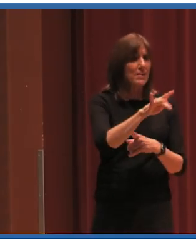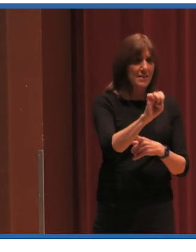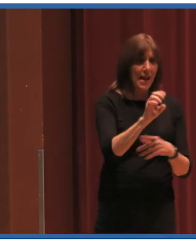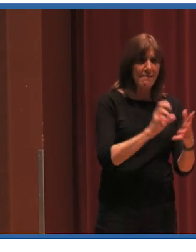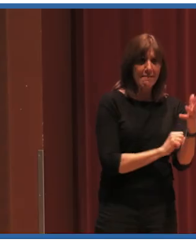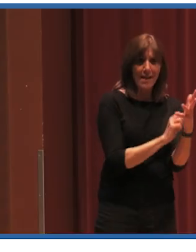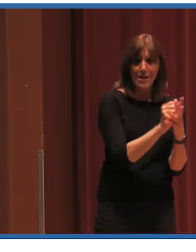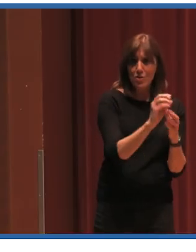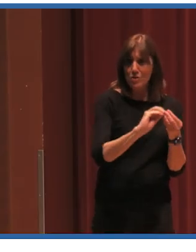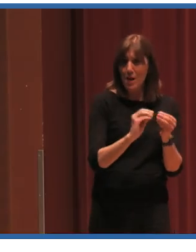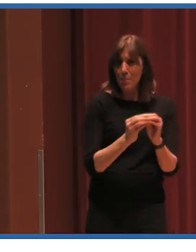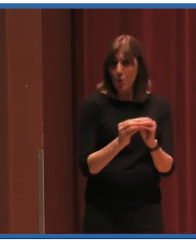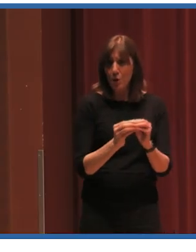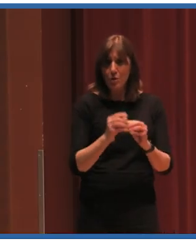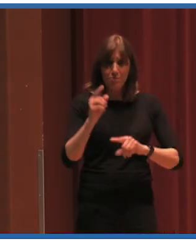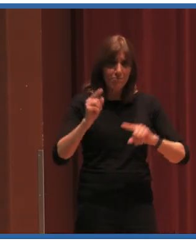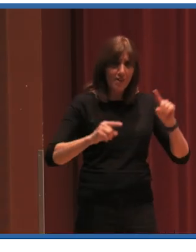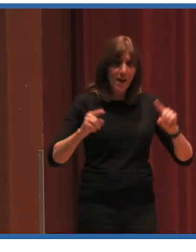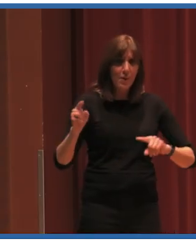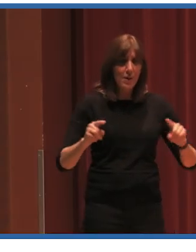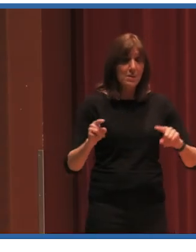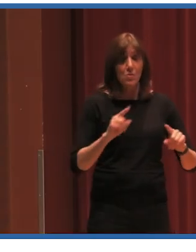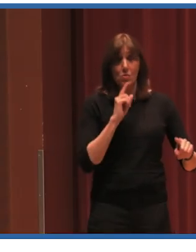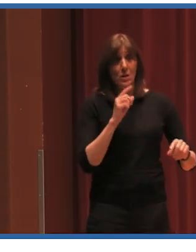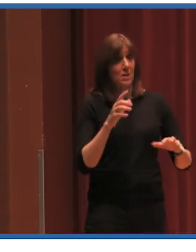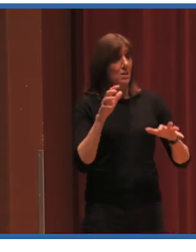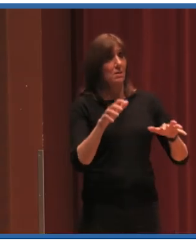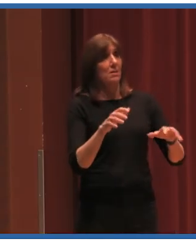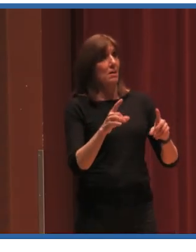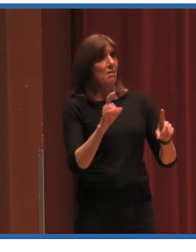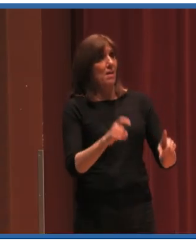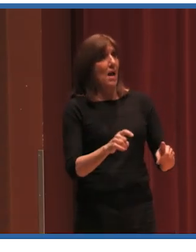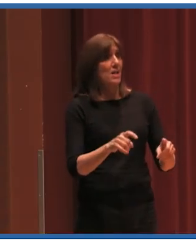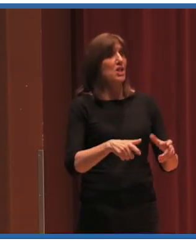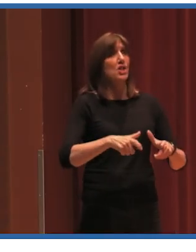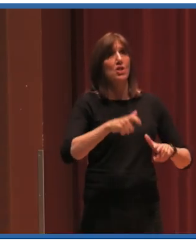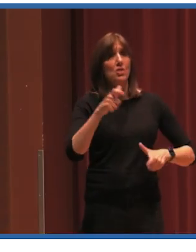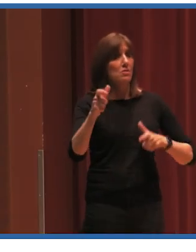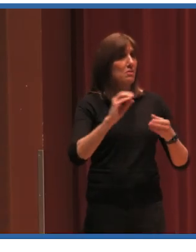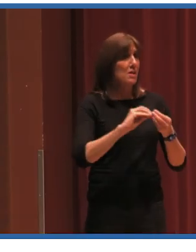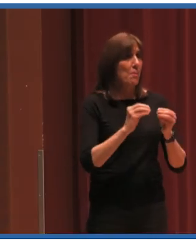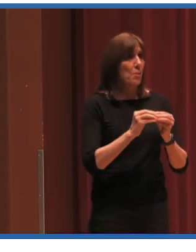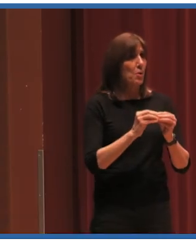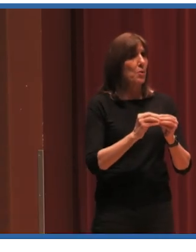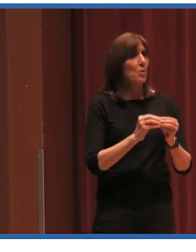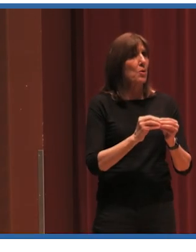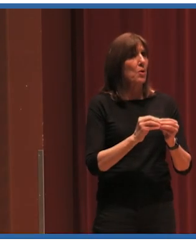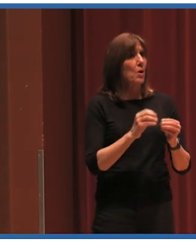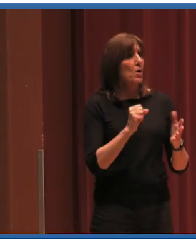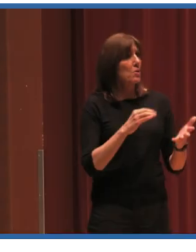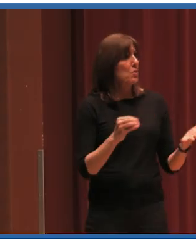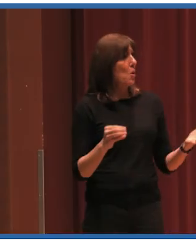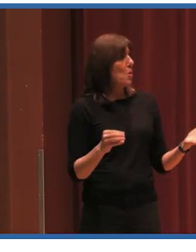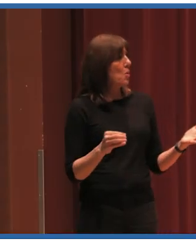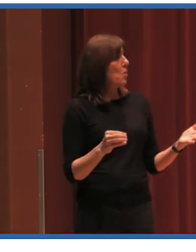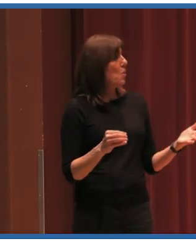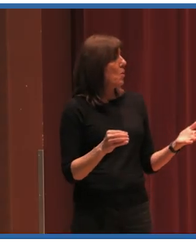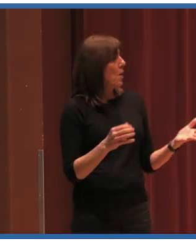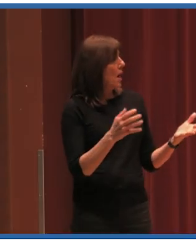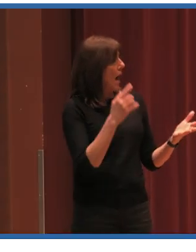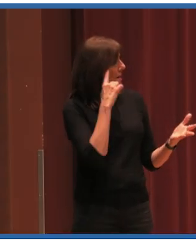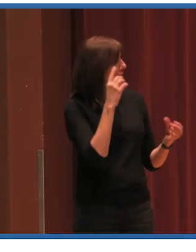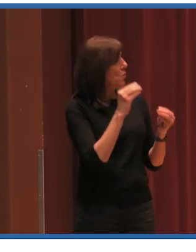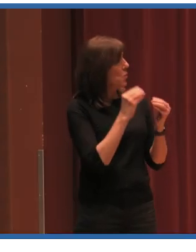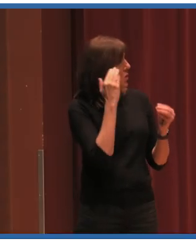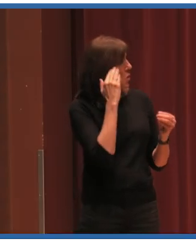rate variance that was perhaps most startling, where we saw just that huge difference across racial and ethnic groups. I think we know